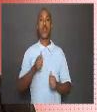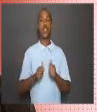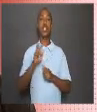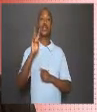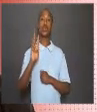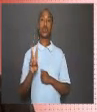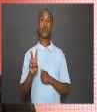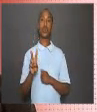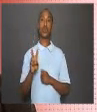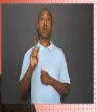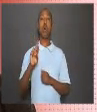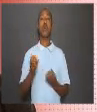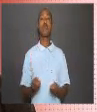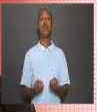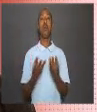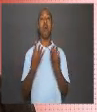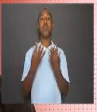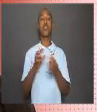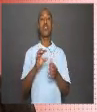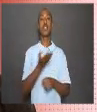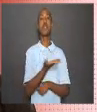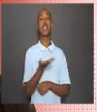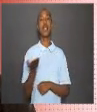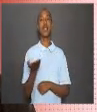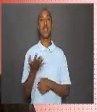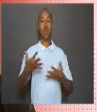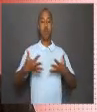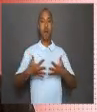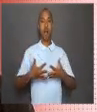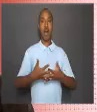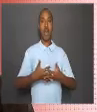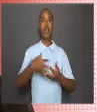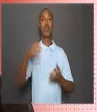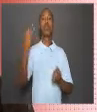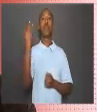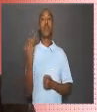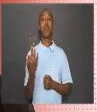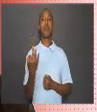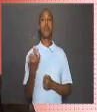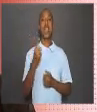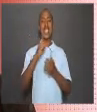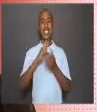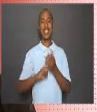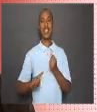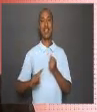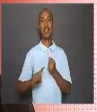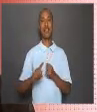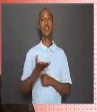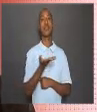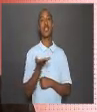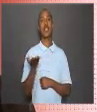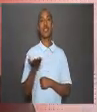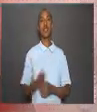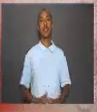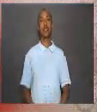2 or more substances combine to form a single